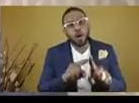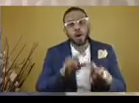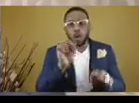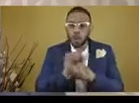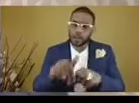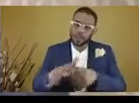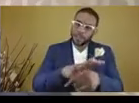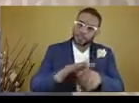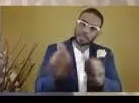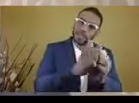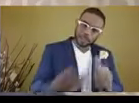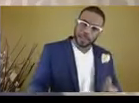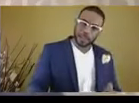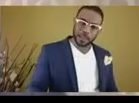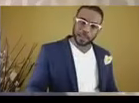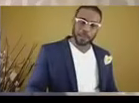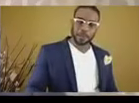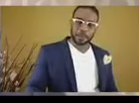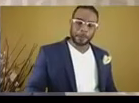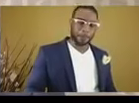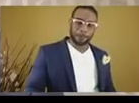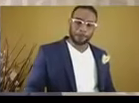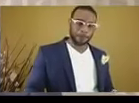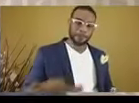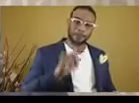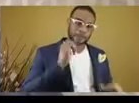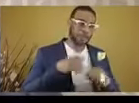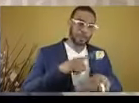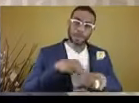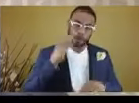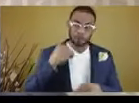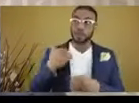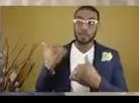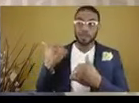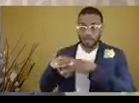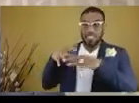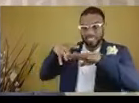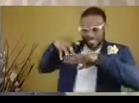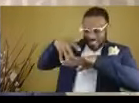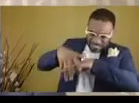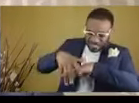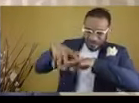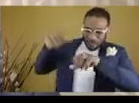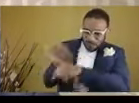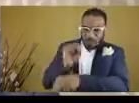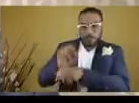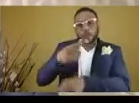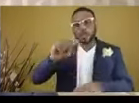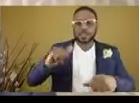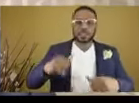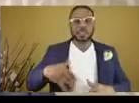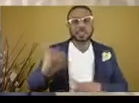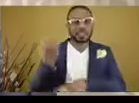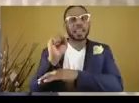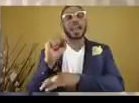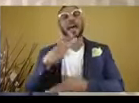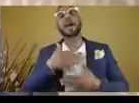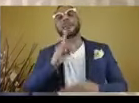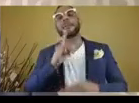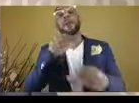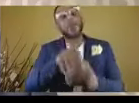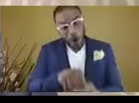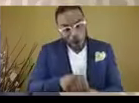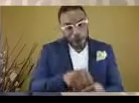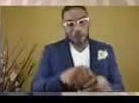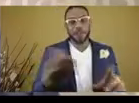fields together. So this is not the first time we've been together. We've been out in the trenches. And so Georgia Stand Up was happy to be a part of